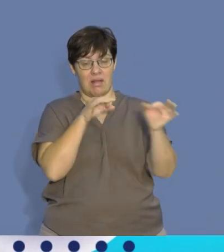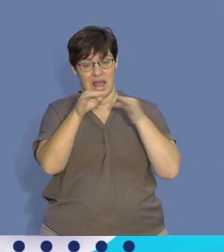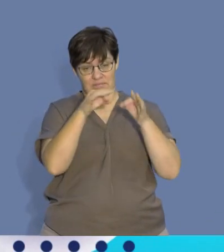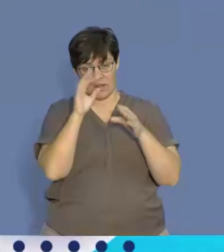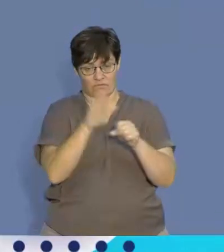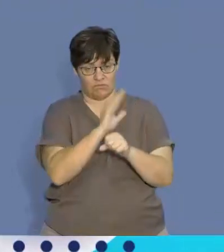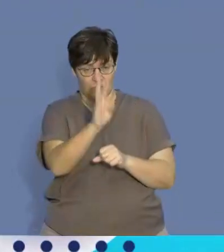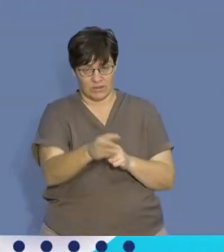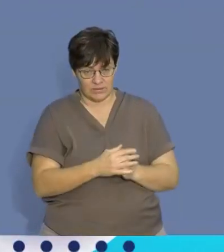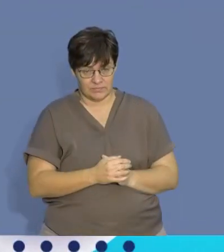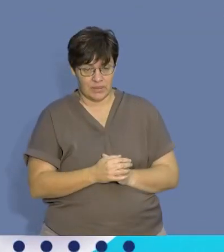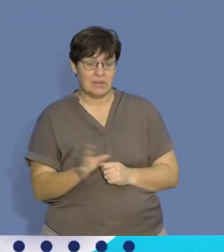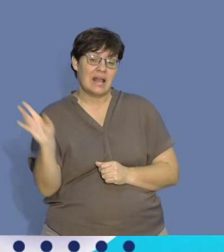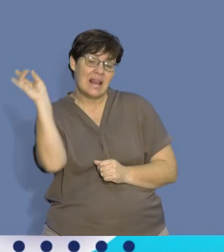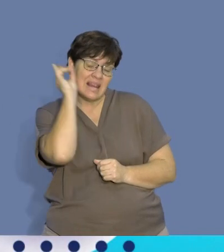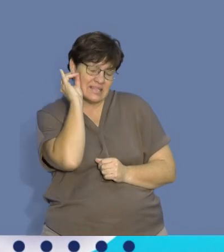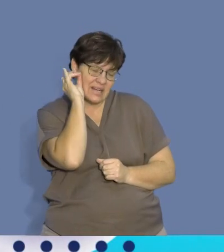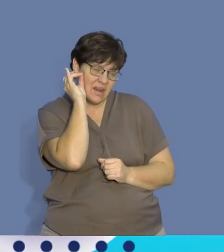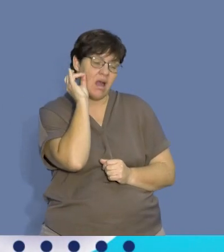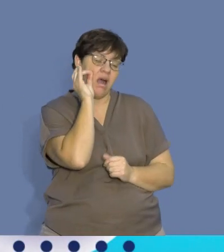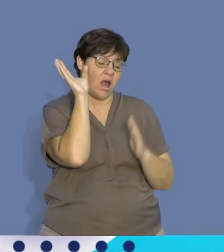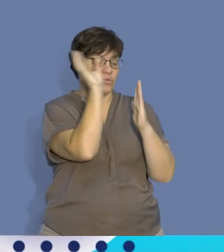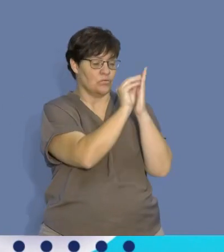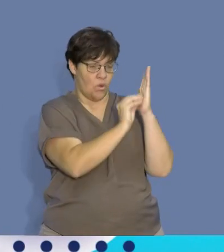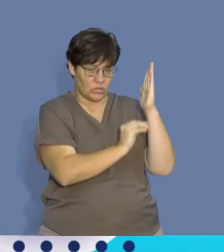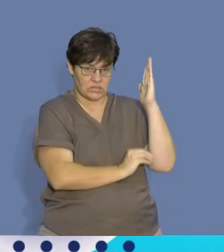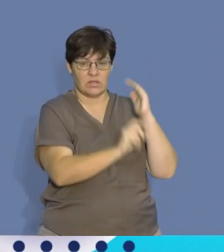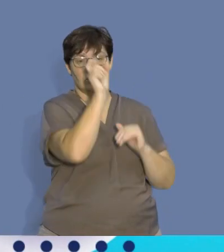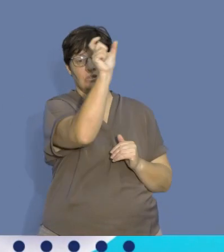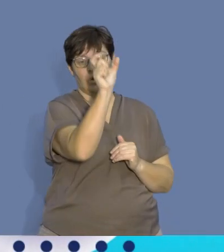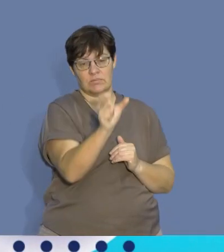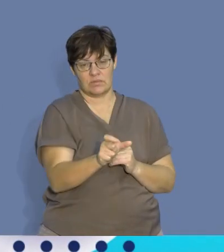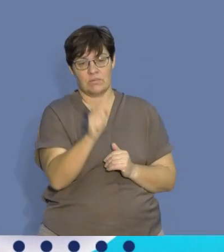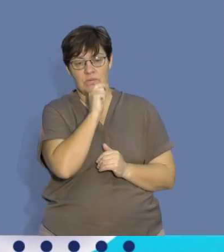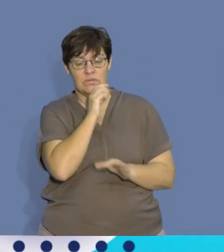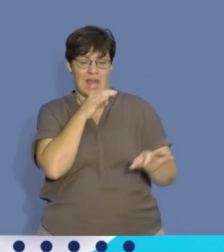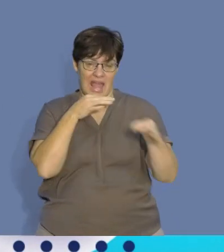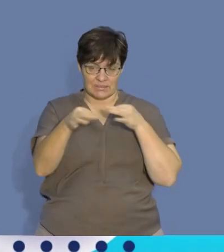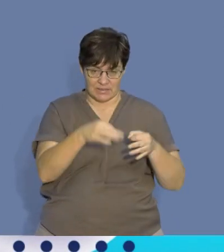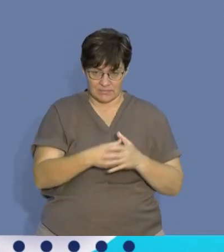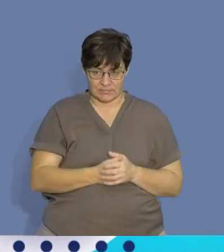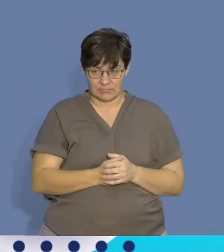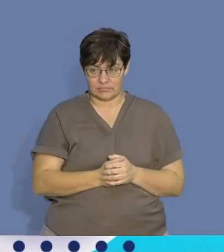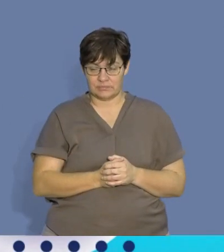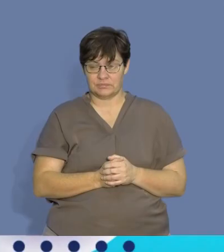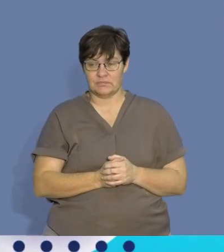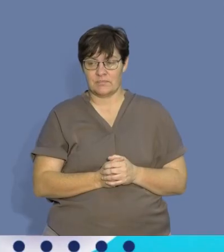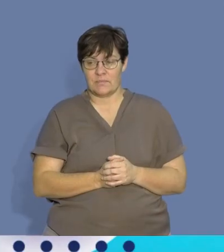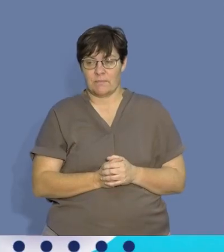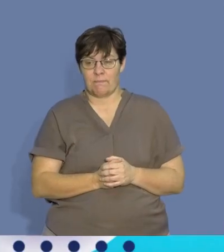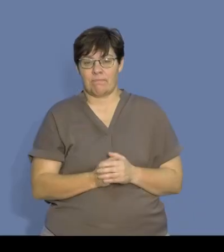an example with you. But I want you guys to listen, take note of the terms that I'm